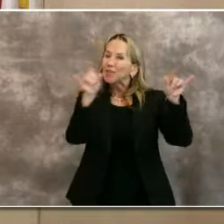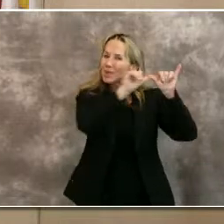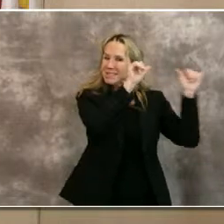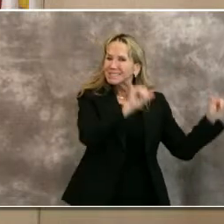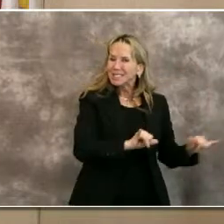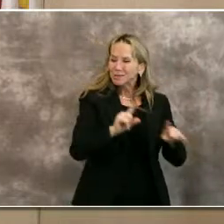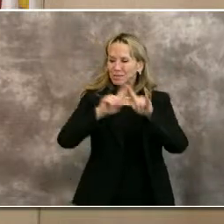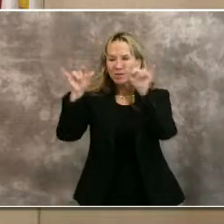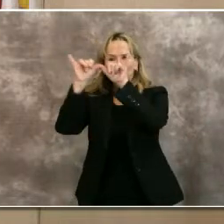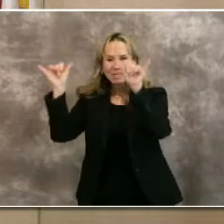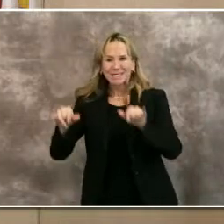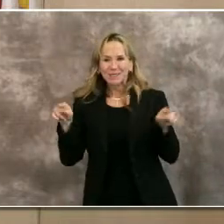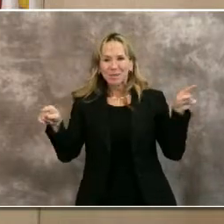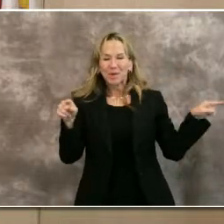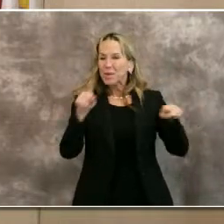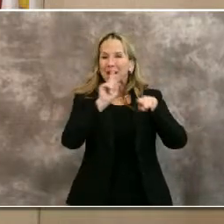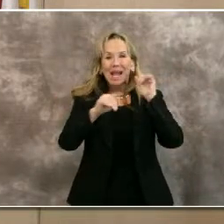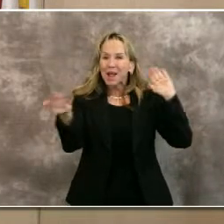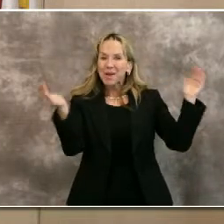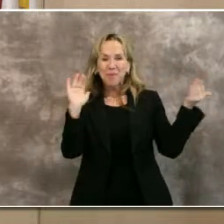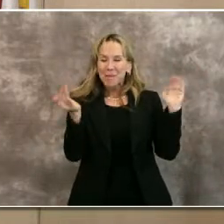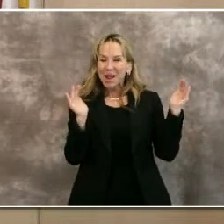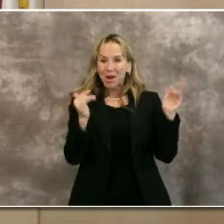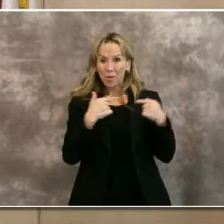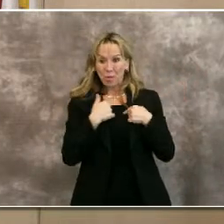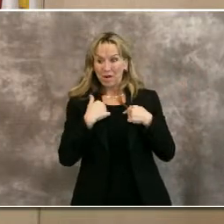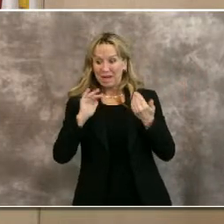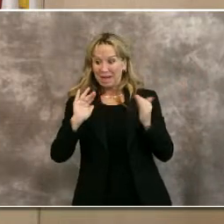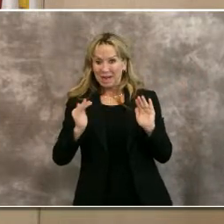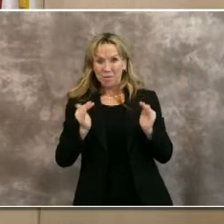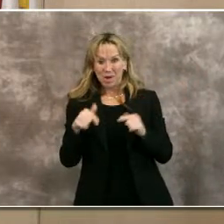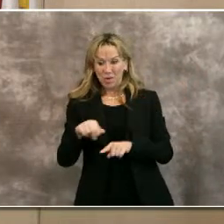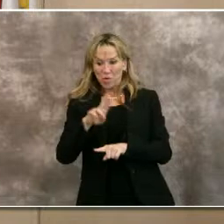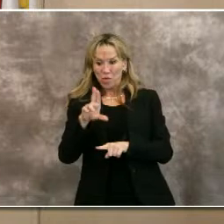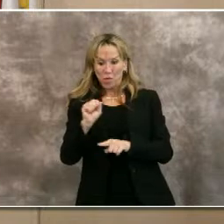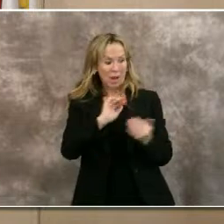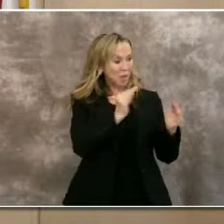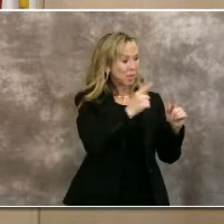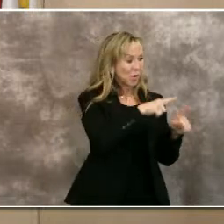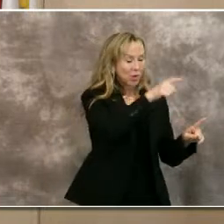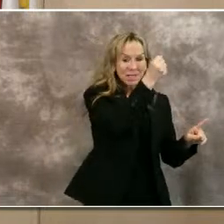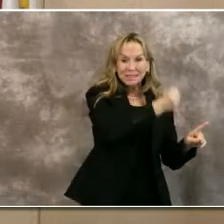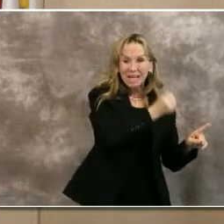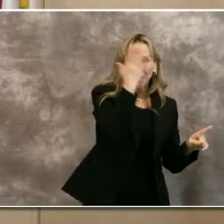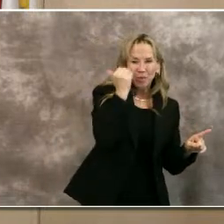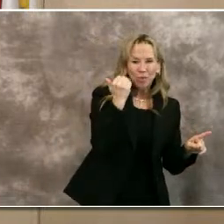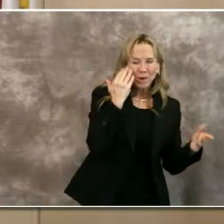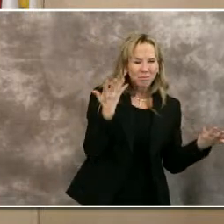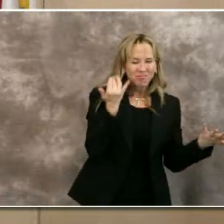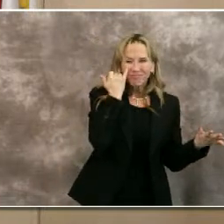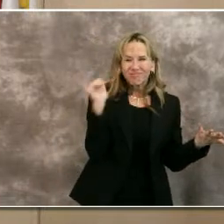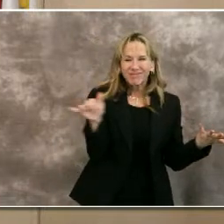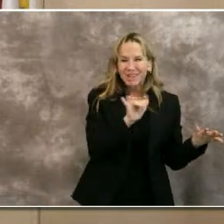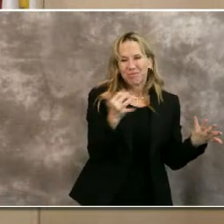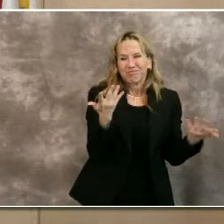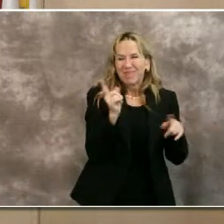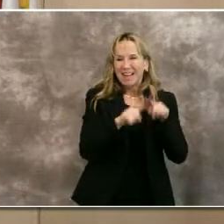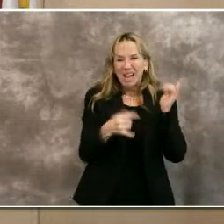so we can't compare. Comparing ourselves to South Korea would be like comparing apples to